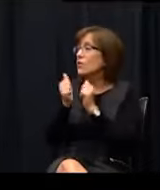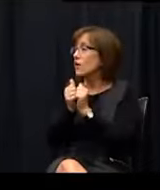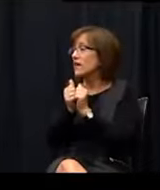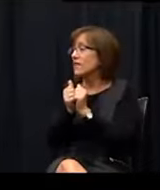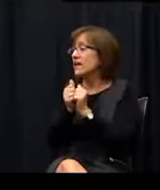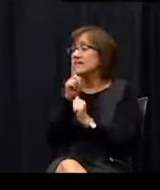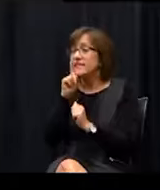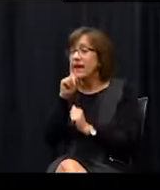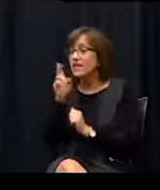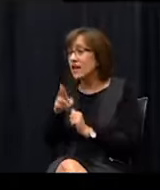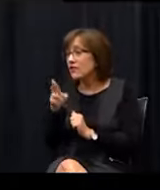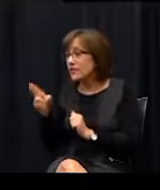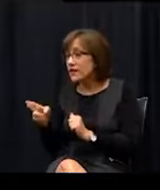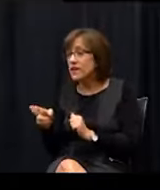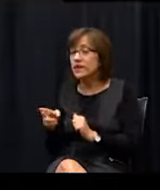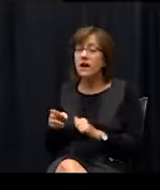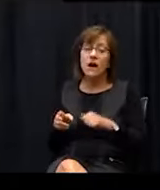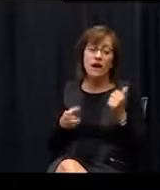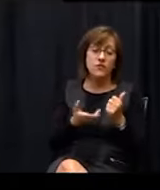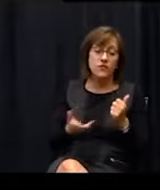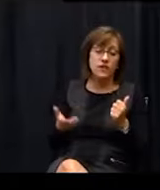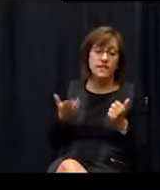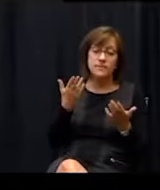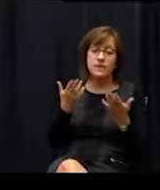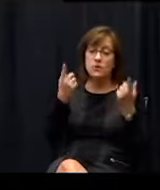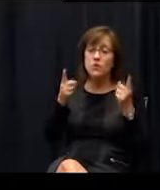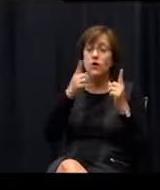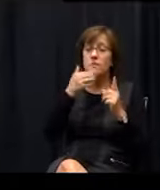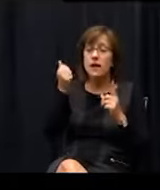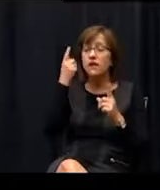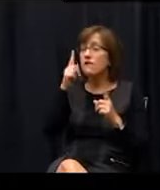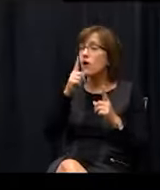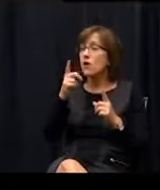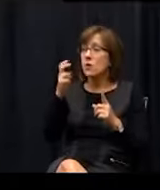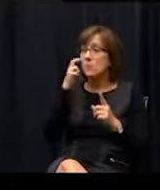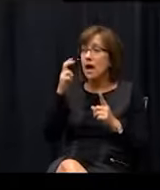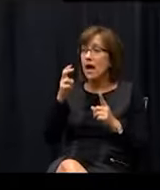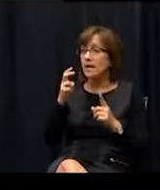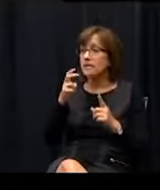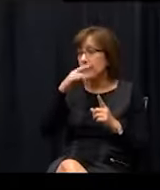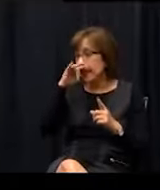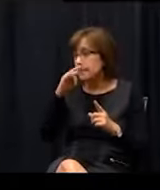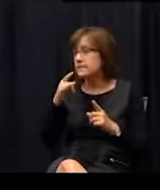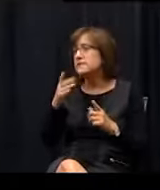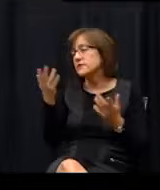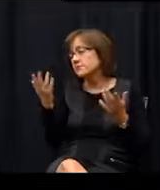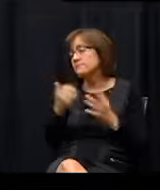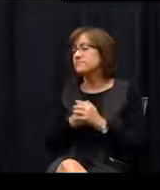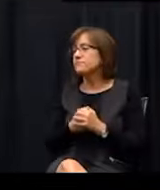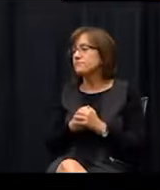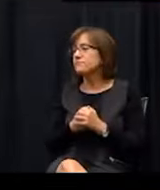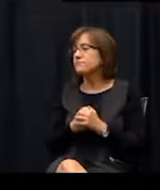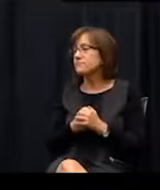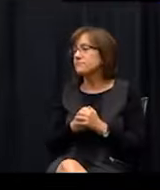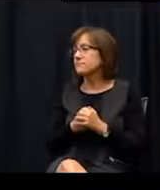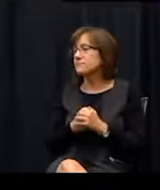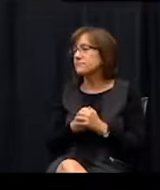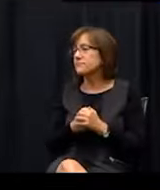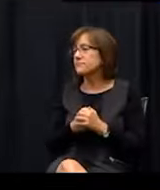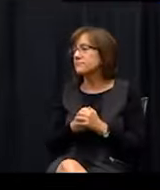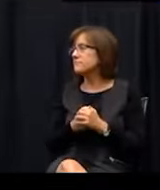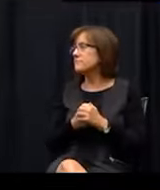the deaf and hard of hearing. Some may work better for the blind. So for some of these activities that we're doing.